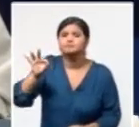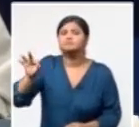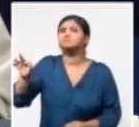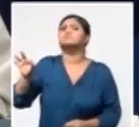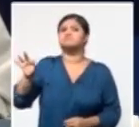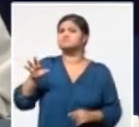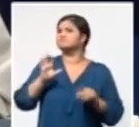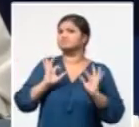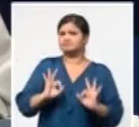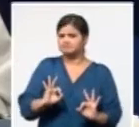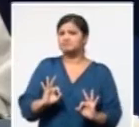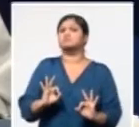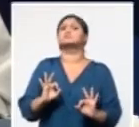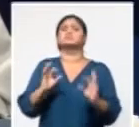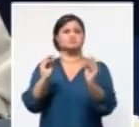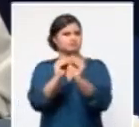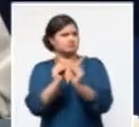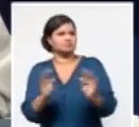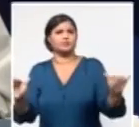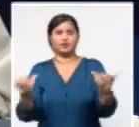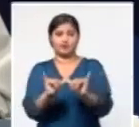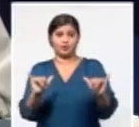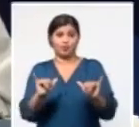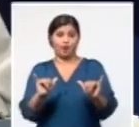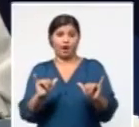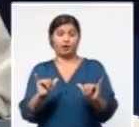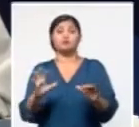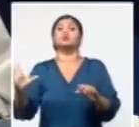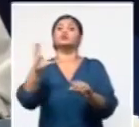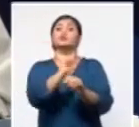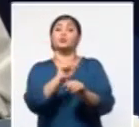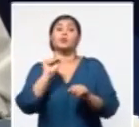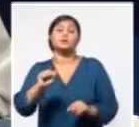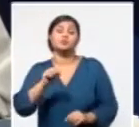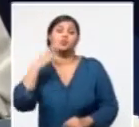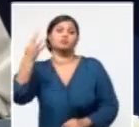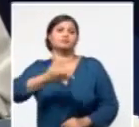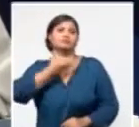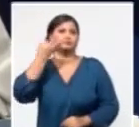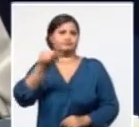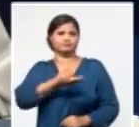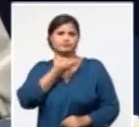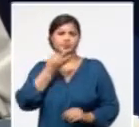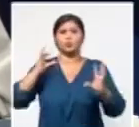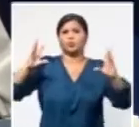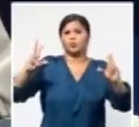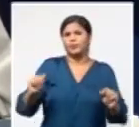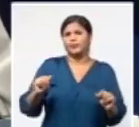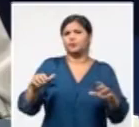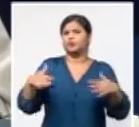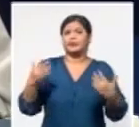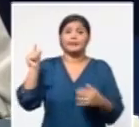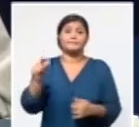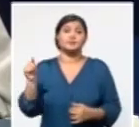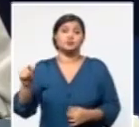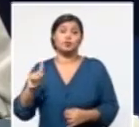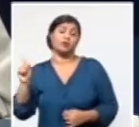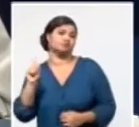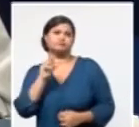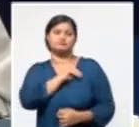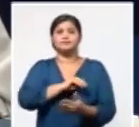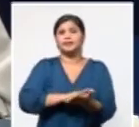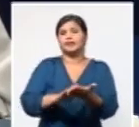transmissibility. And also we have to take into consideration the risk stemming from the number of people that